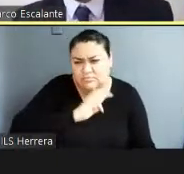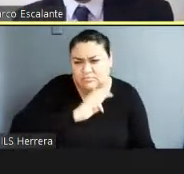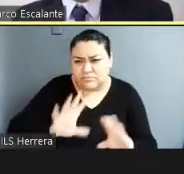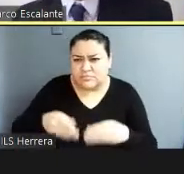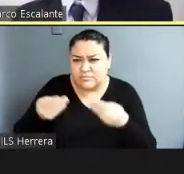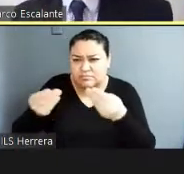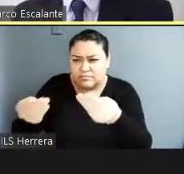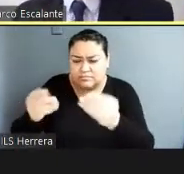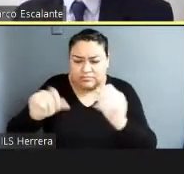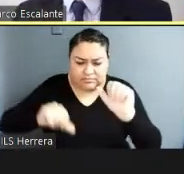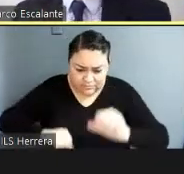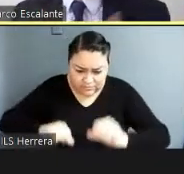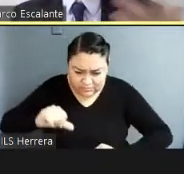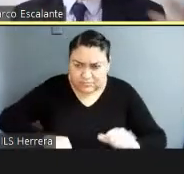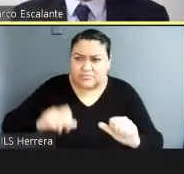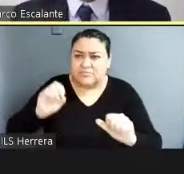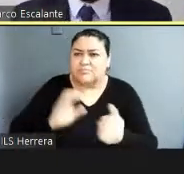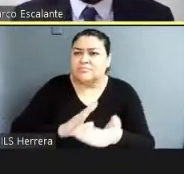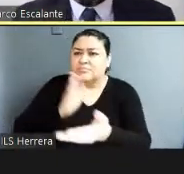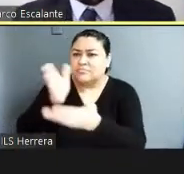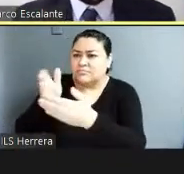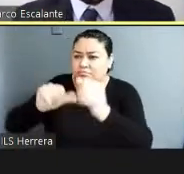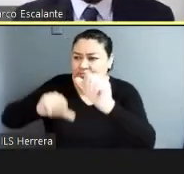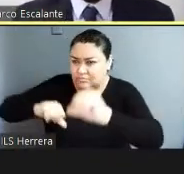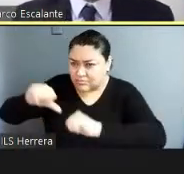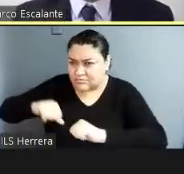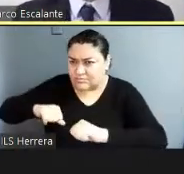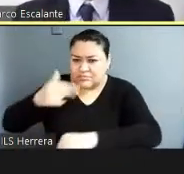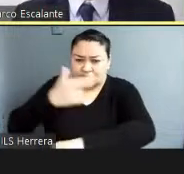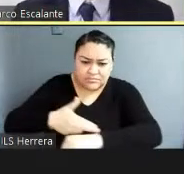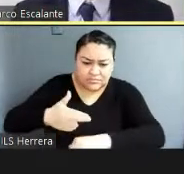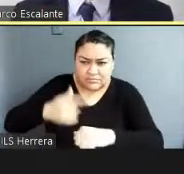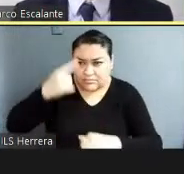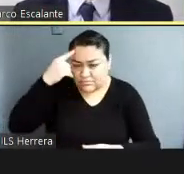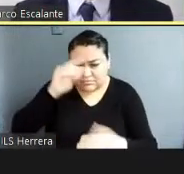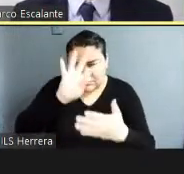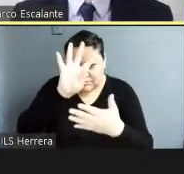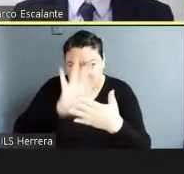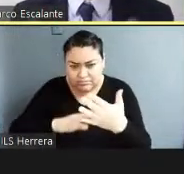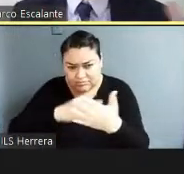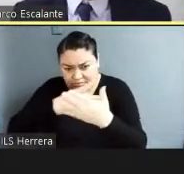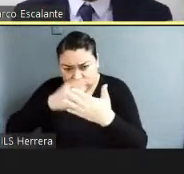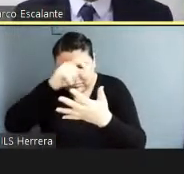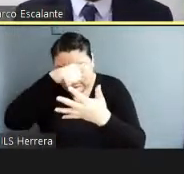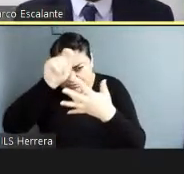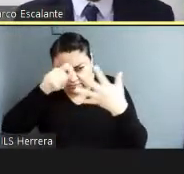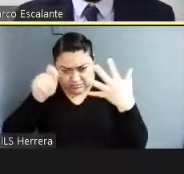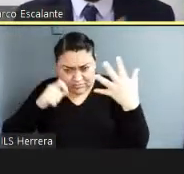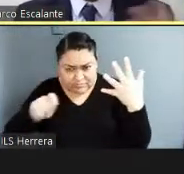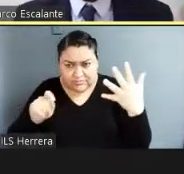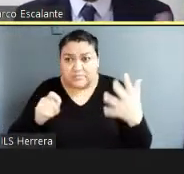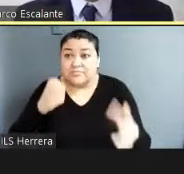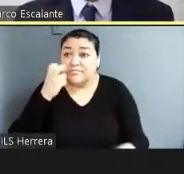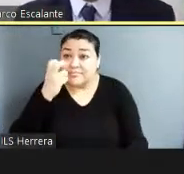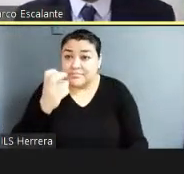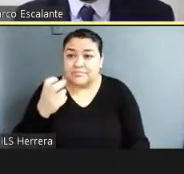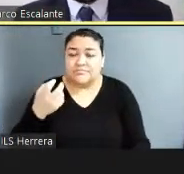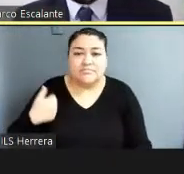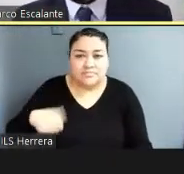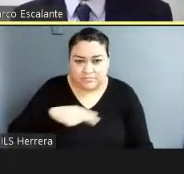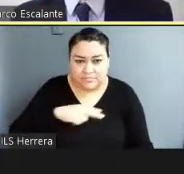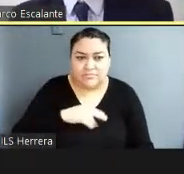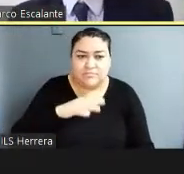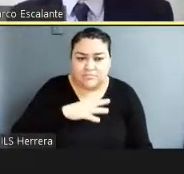We want all students to provide their portfolio or certain activities that allow us to assess